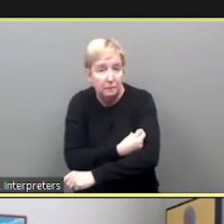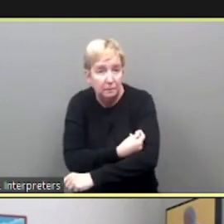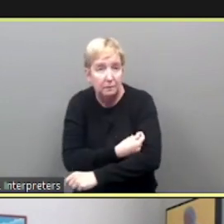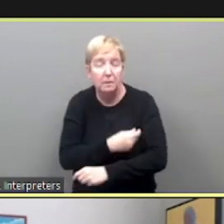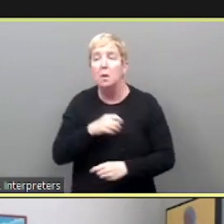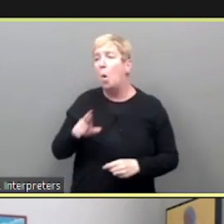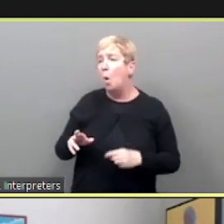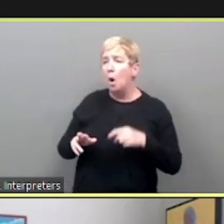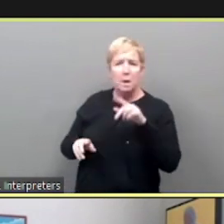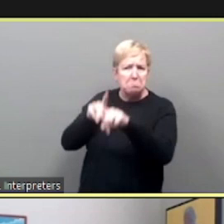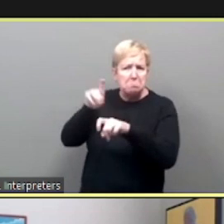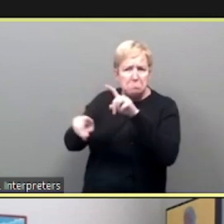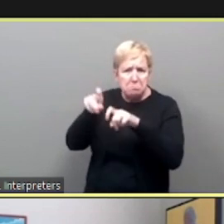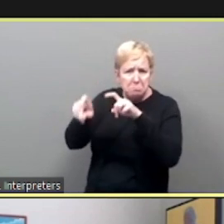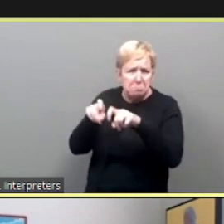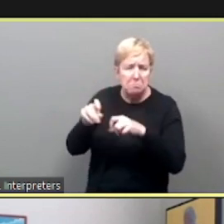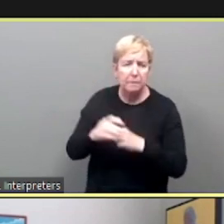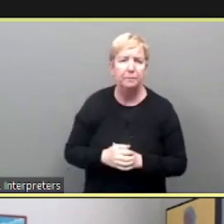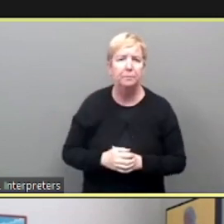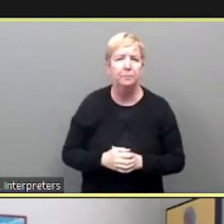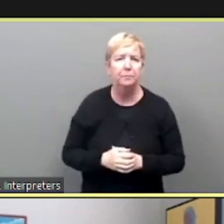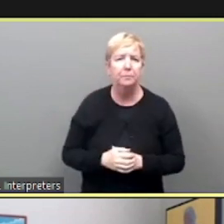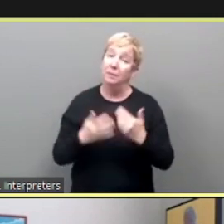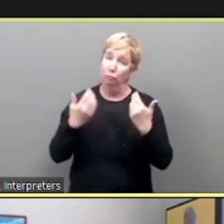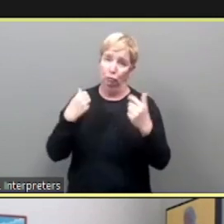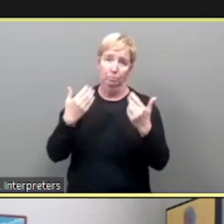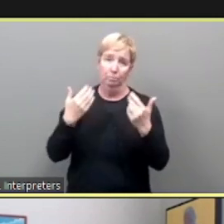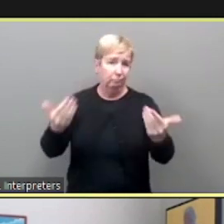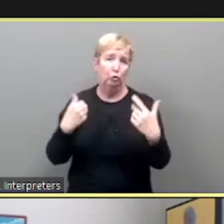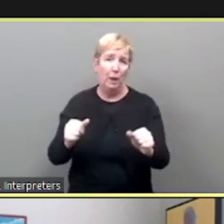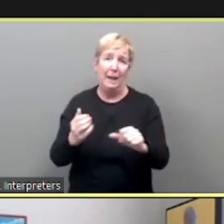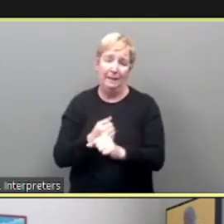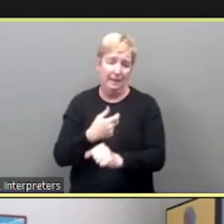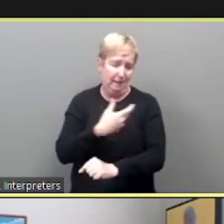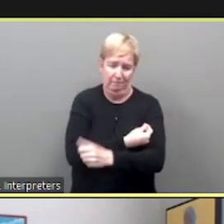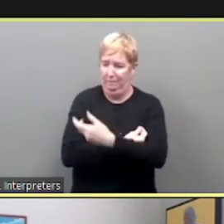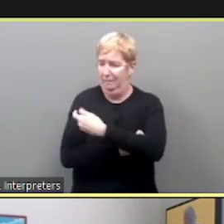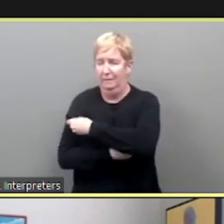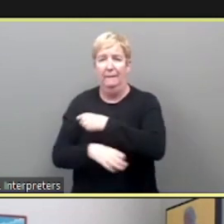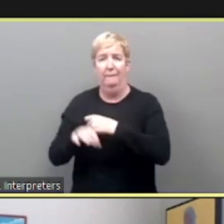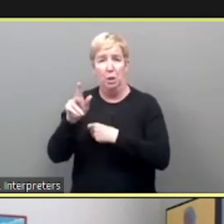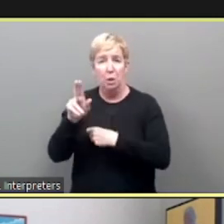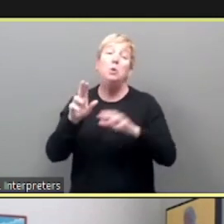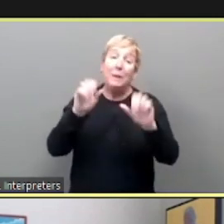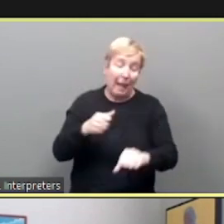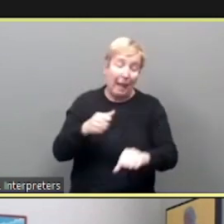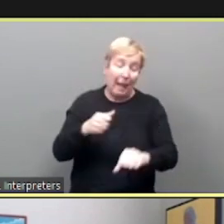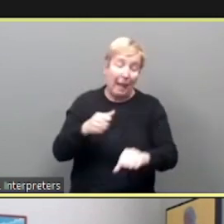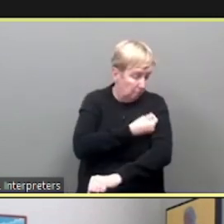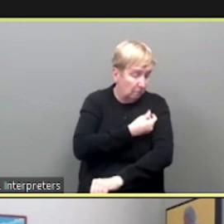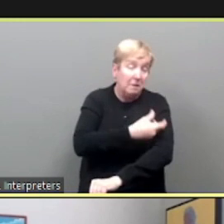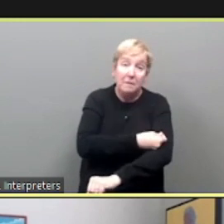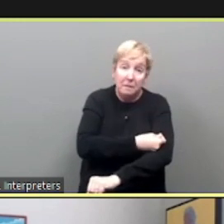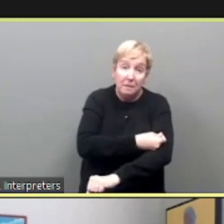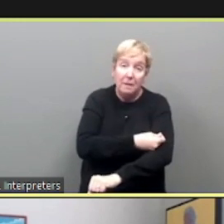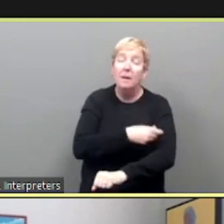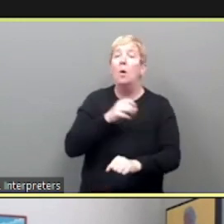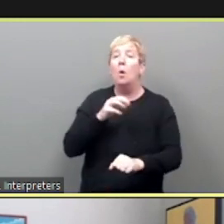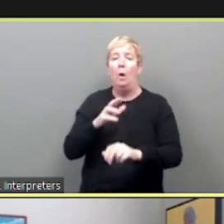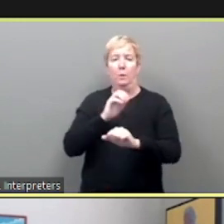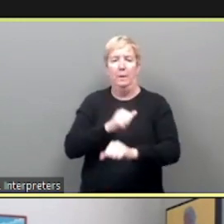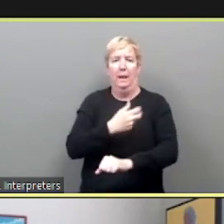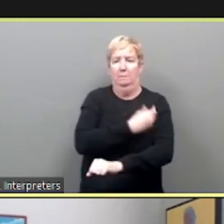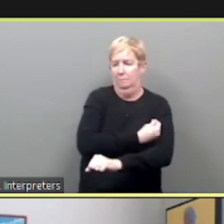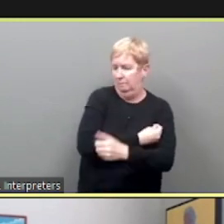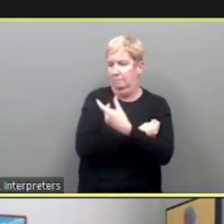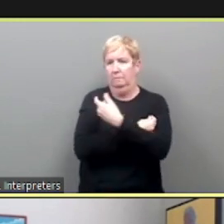any questions, trying to get flu at the same time. You can give it in the same arm or different, if necessary, or you can get